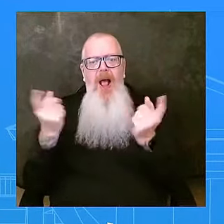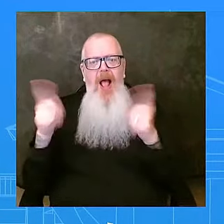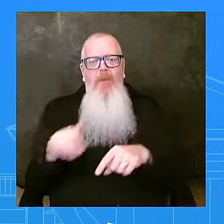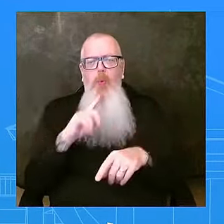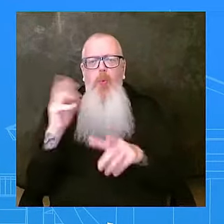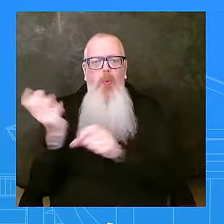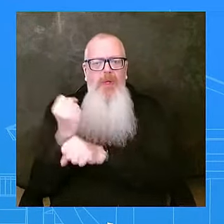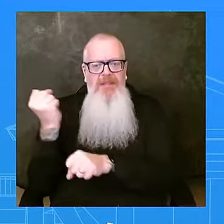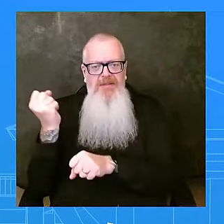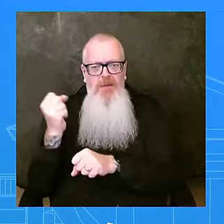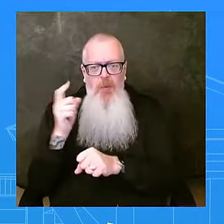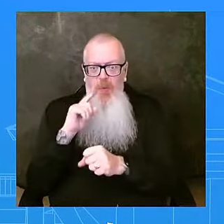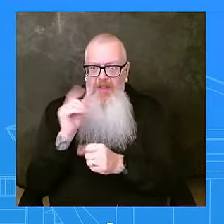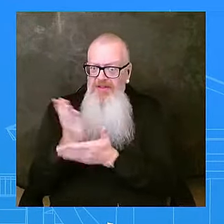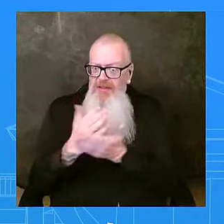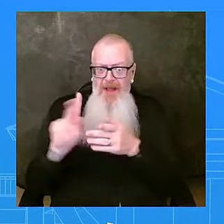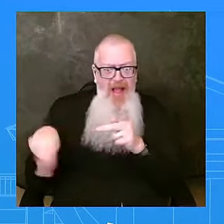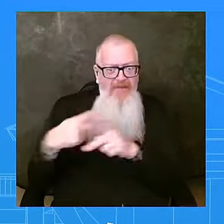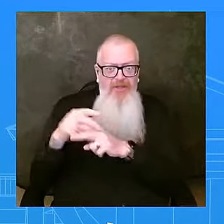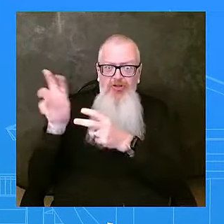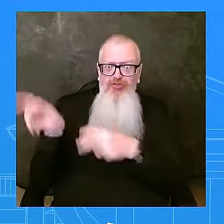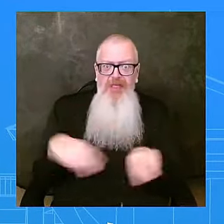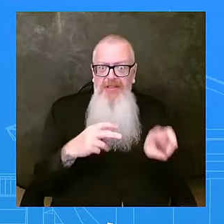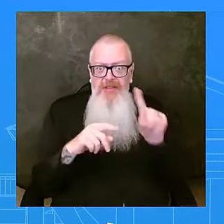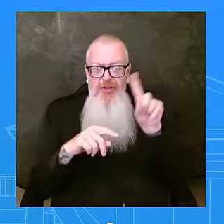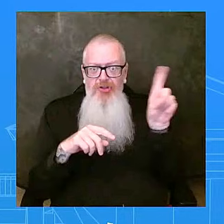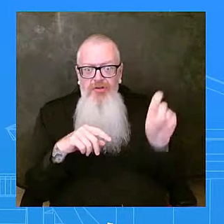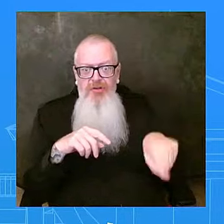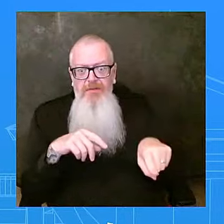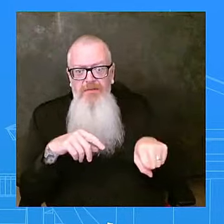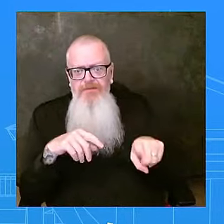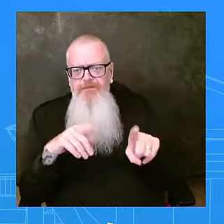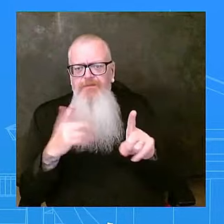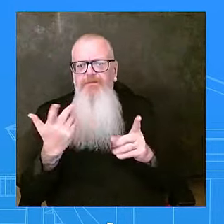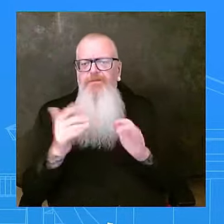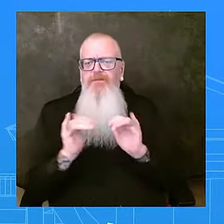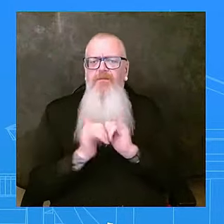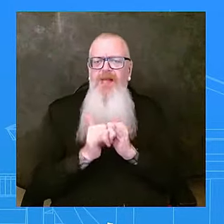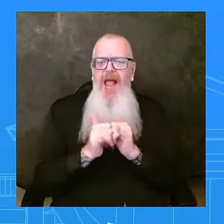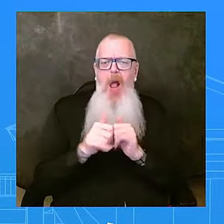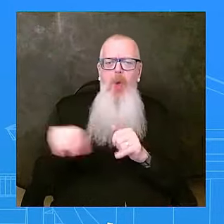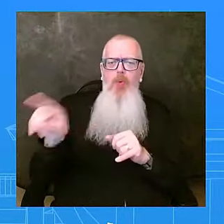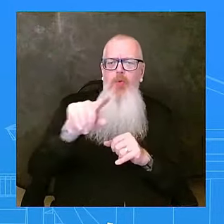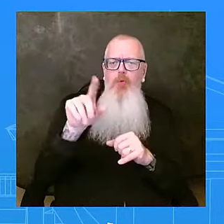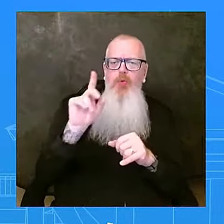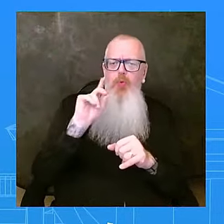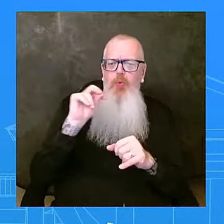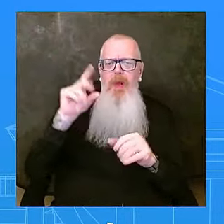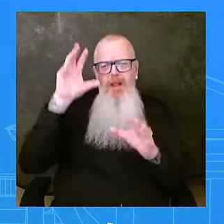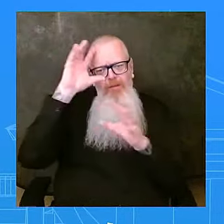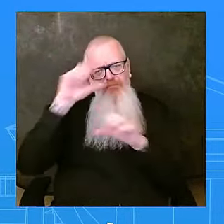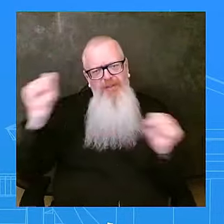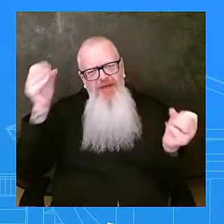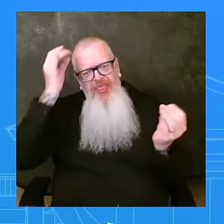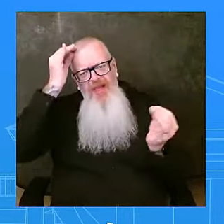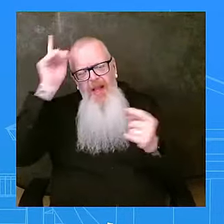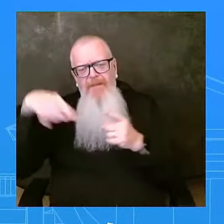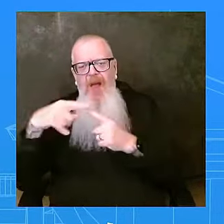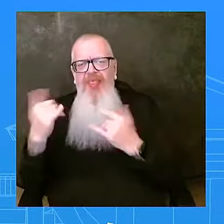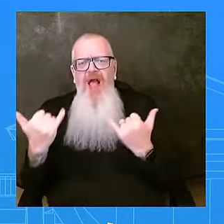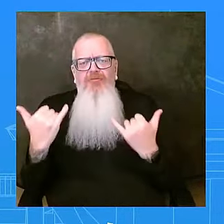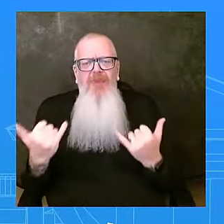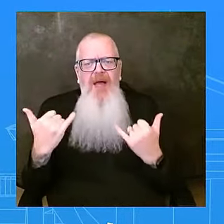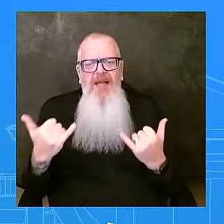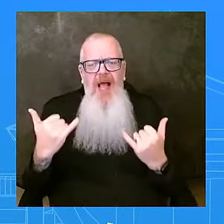transition. How are you all thinking about that? How is the president thinking about that? Especially given, I know at the beginning of this administration, a